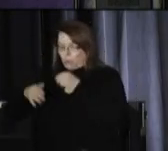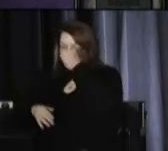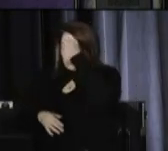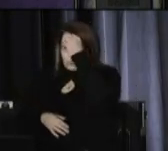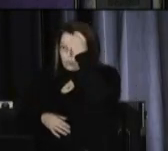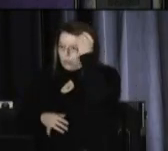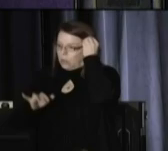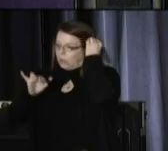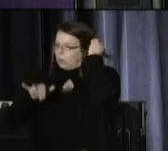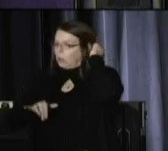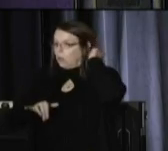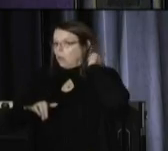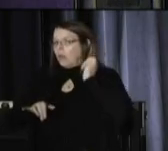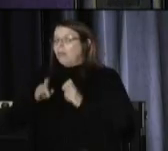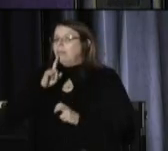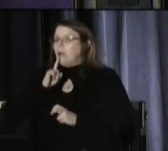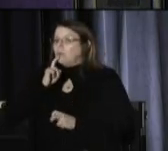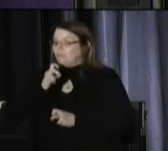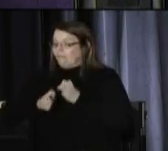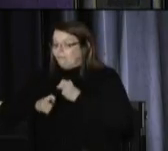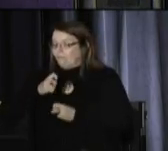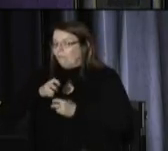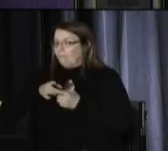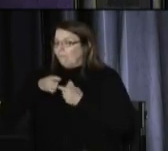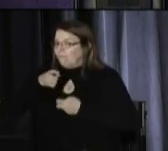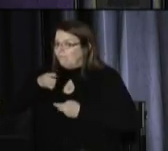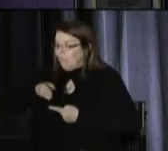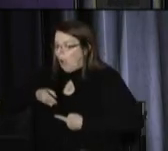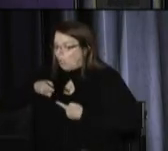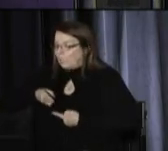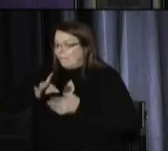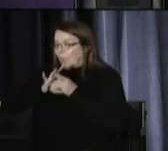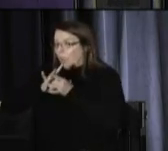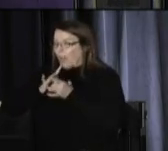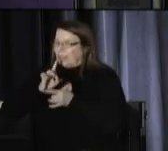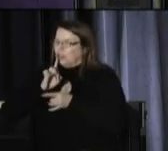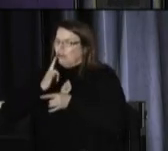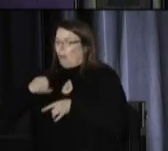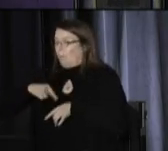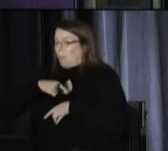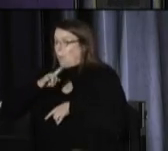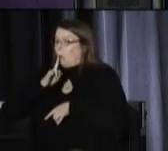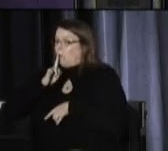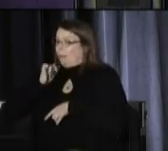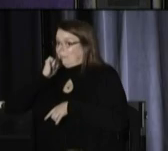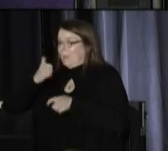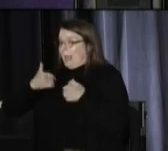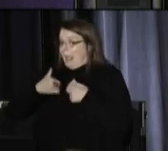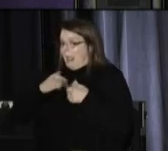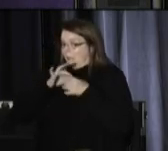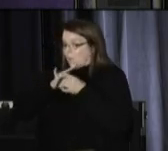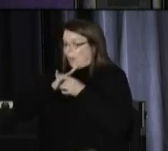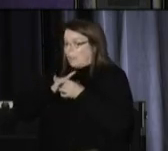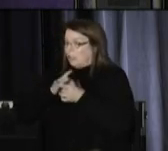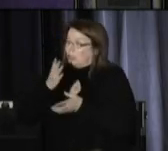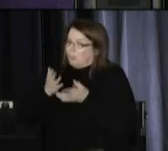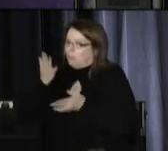And that was a very difficult relationship. We didn't really have a relationship, which is partly why things were